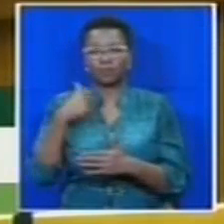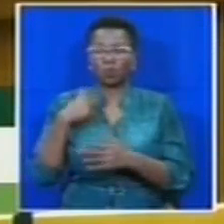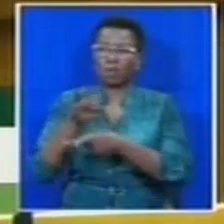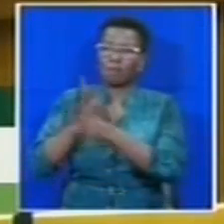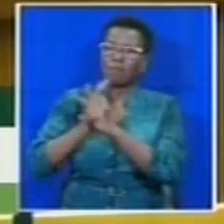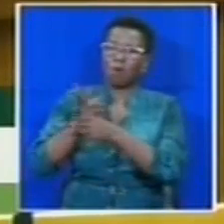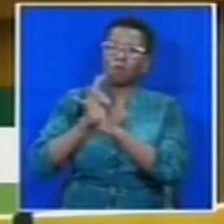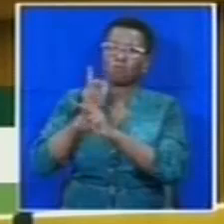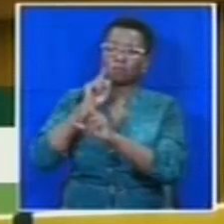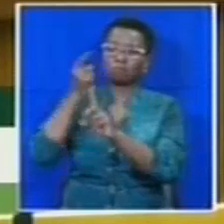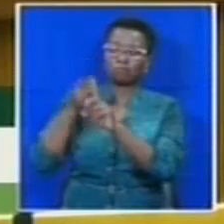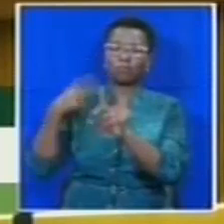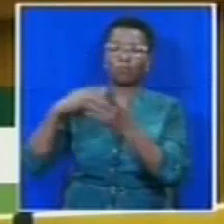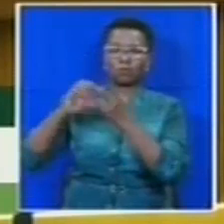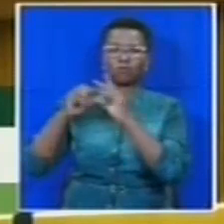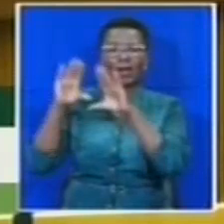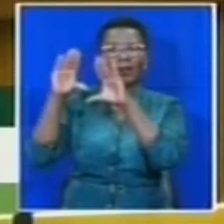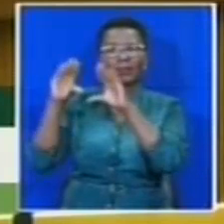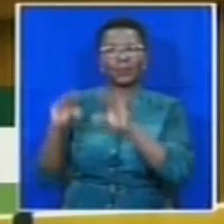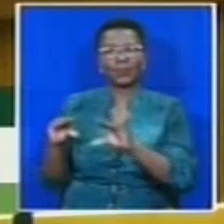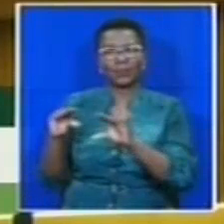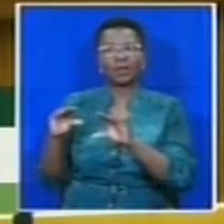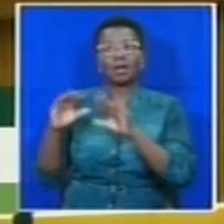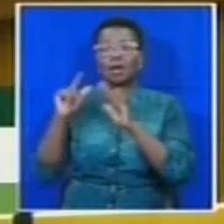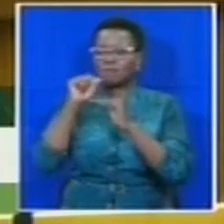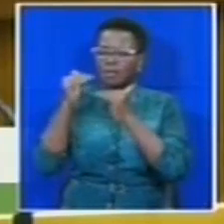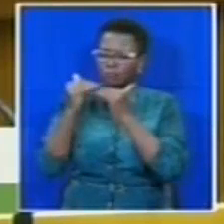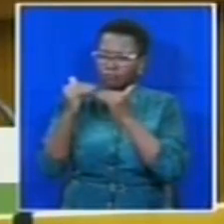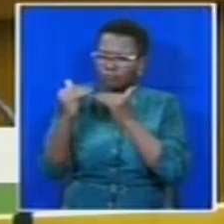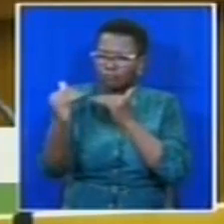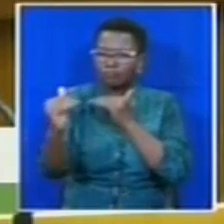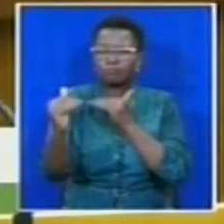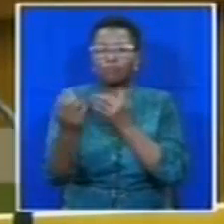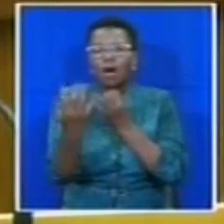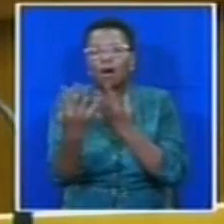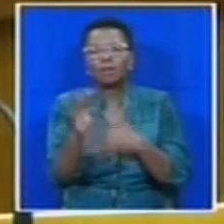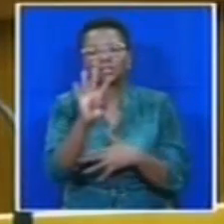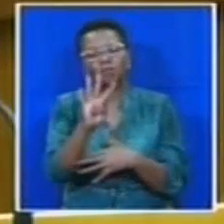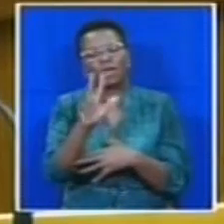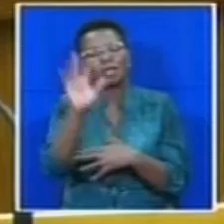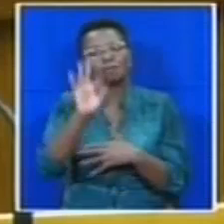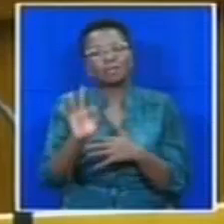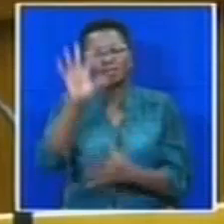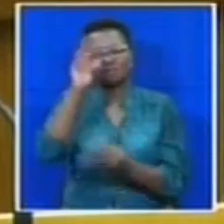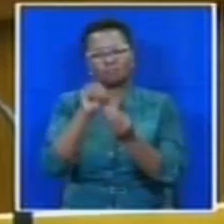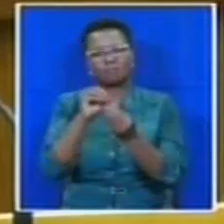target of the current period, is projected to stabilize at just less than 48% of GDP.